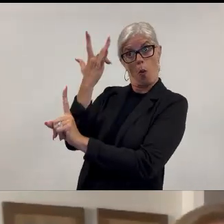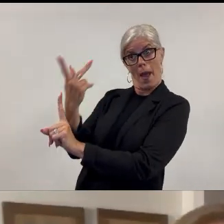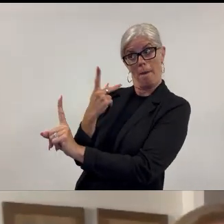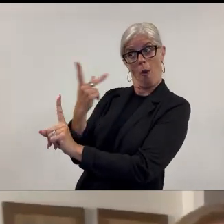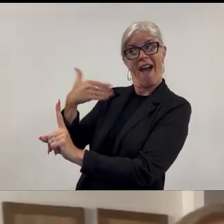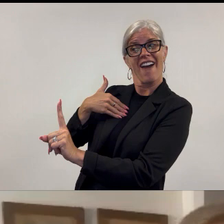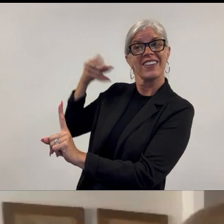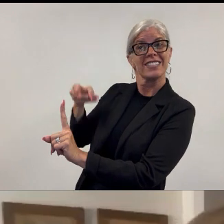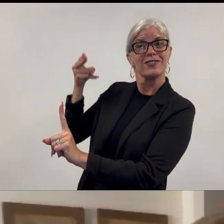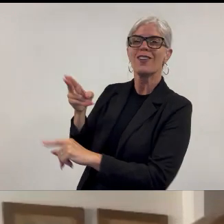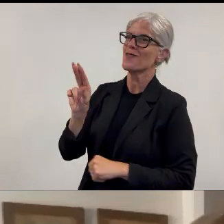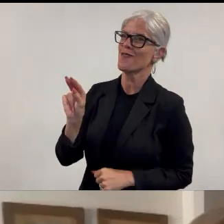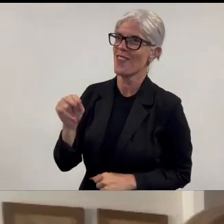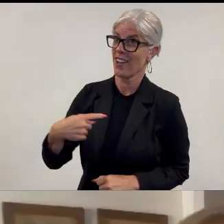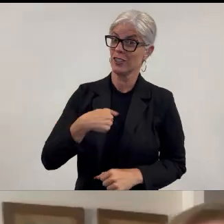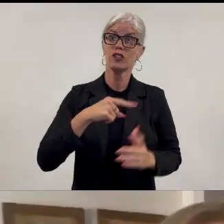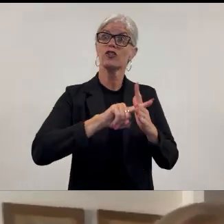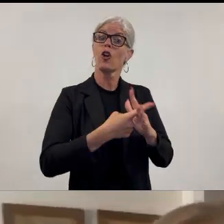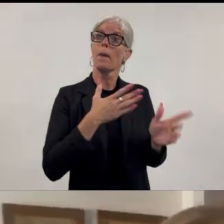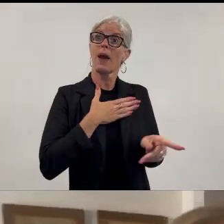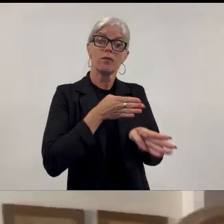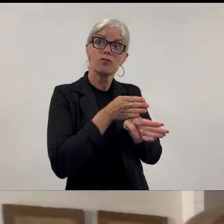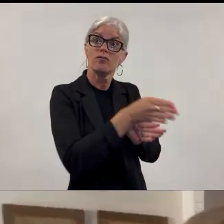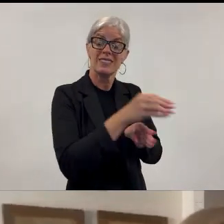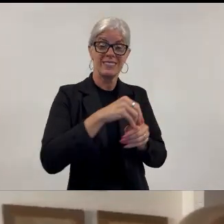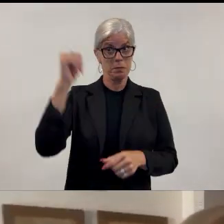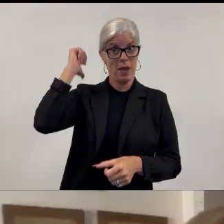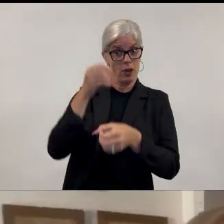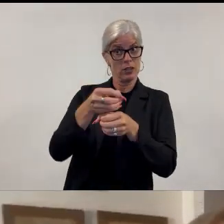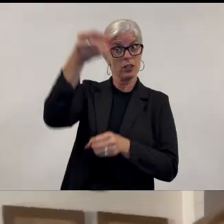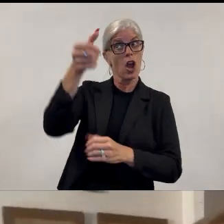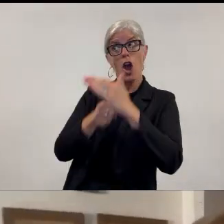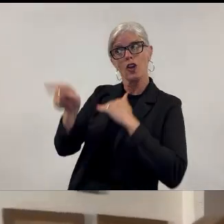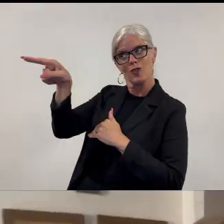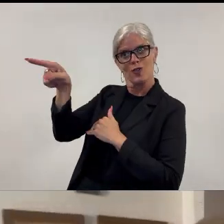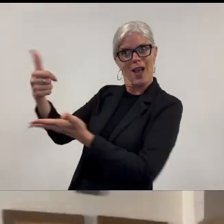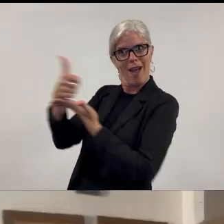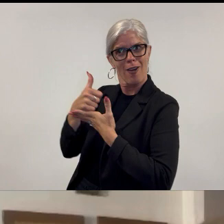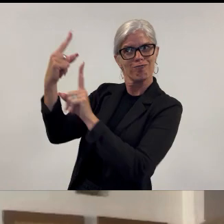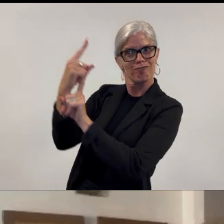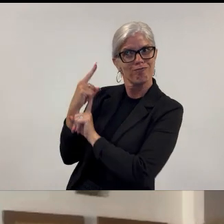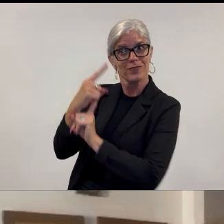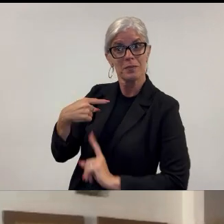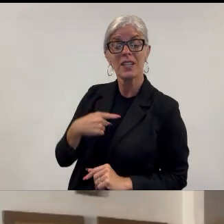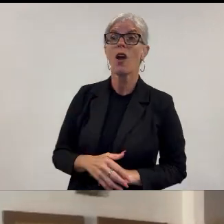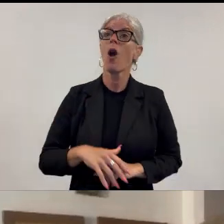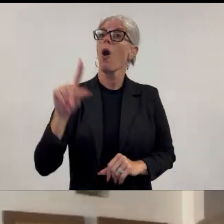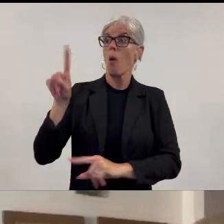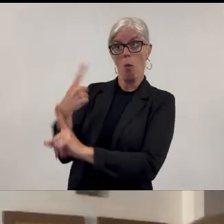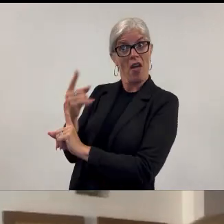a history together. I started my career in spinal cord injury under your guidance, but also